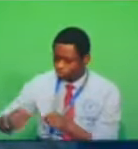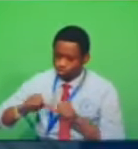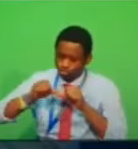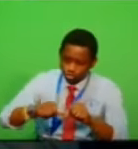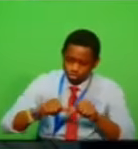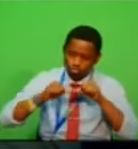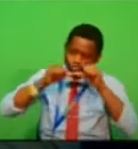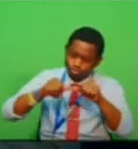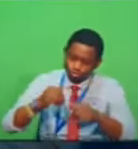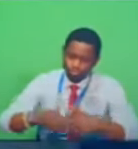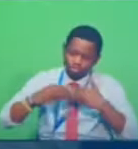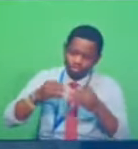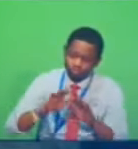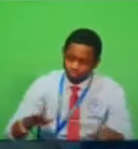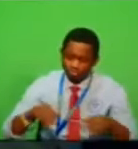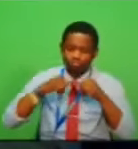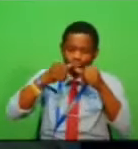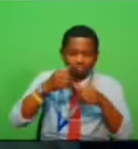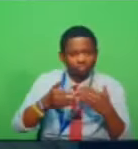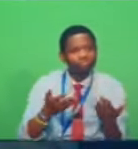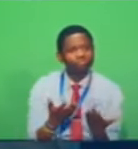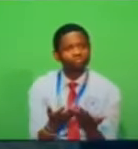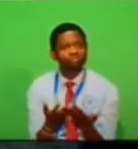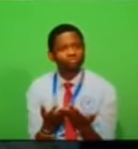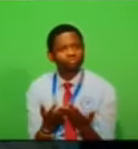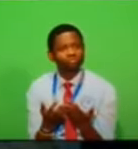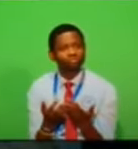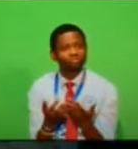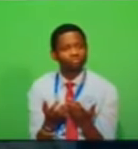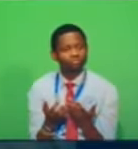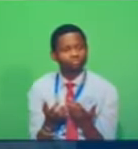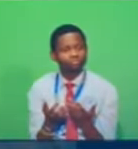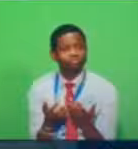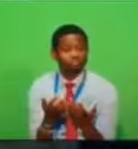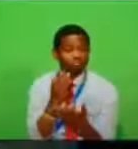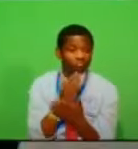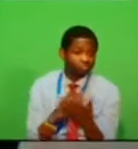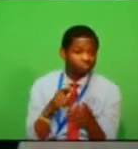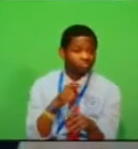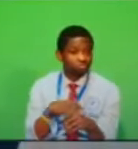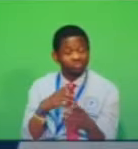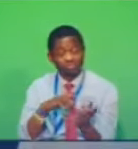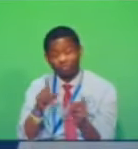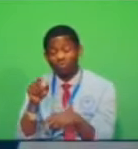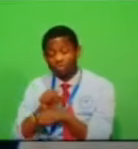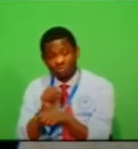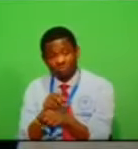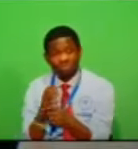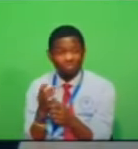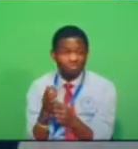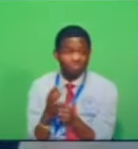going for presbytery meetings, I carry her. When she wasn't a deaconess, I'll carry her, and then she'll sit in the car, and then she'll be yawning and stuff like that. And then she'll